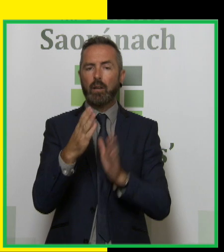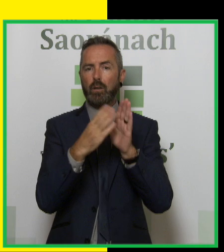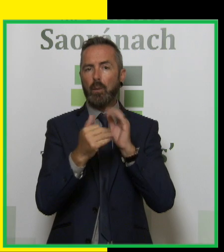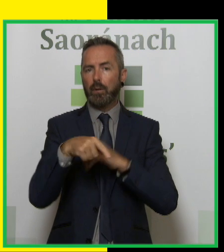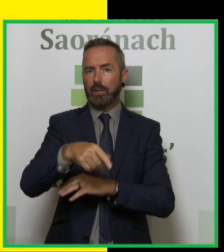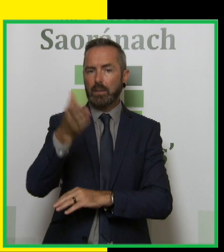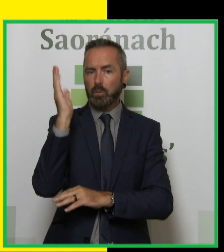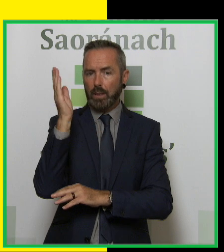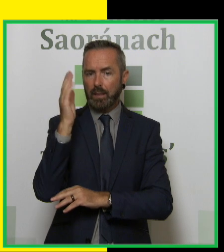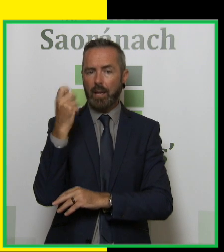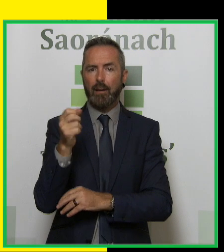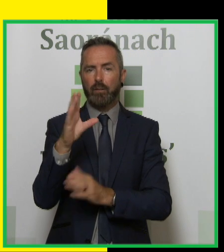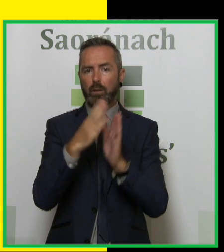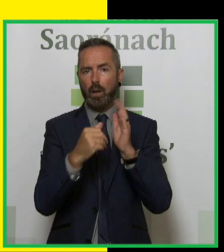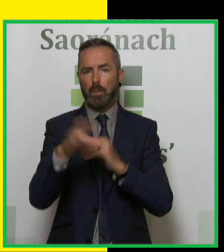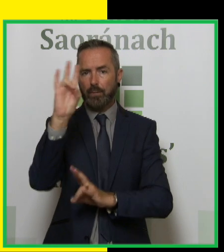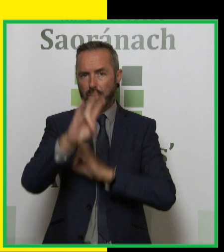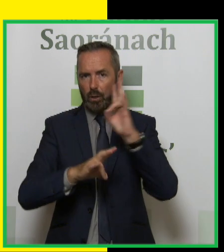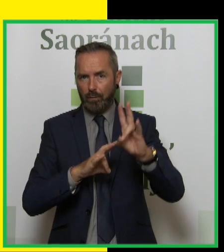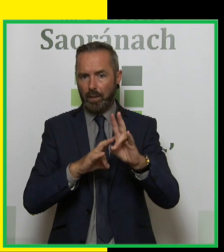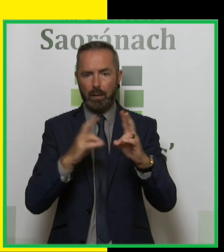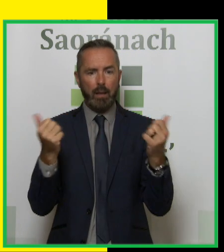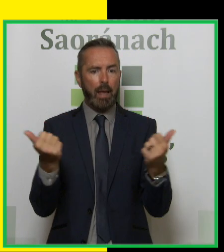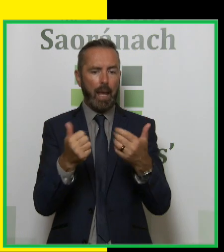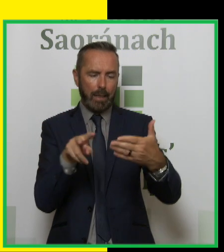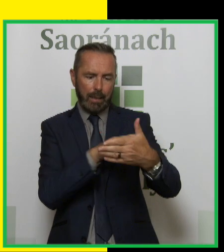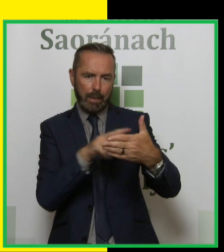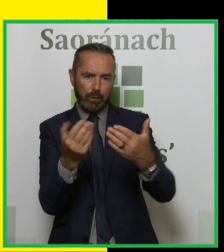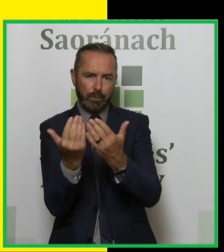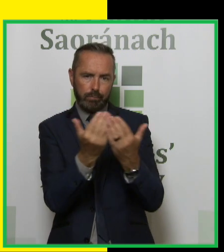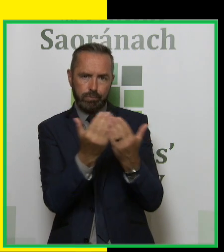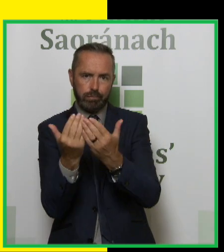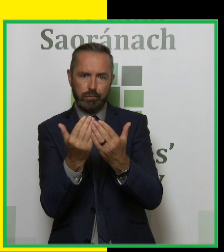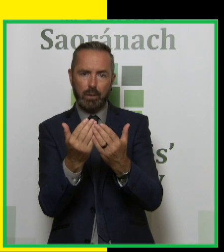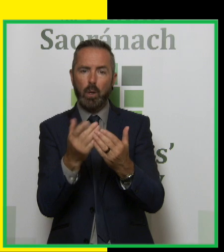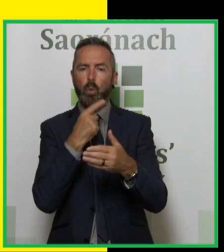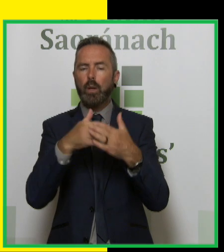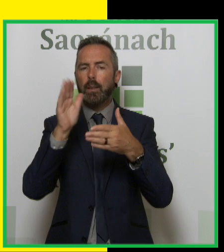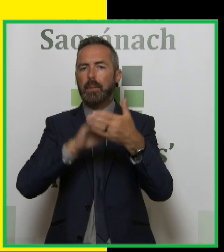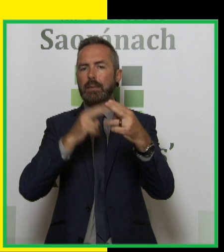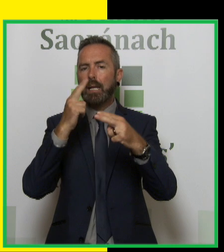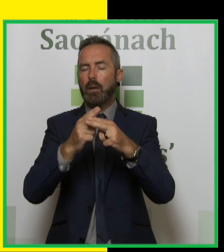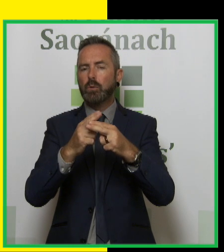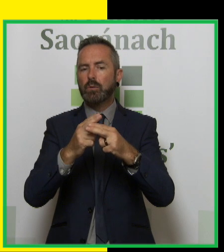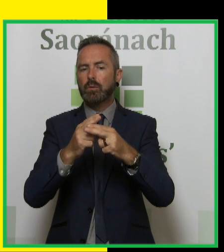of the survey, you can get copies of any of our literature. What I omitted to put up there is the